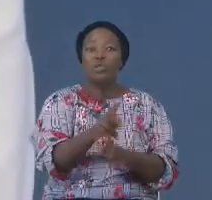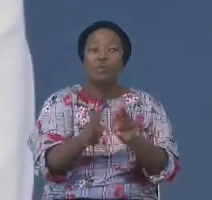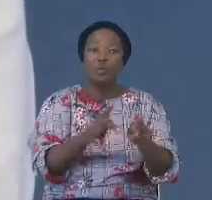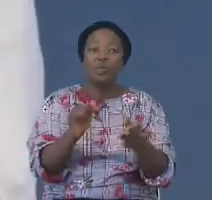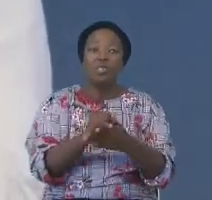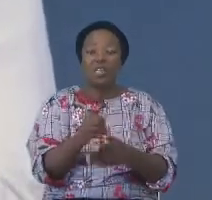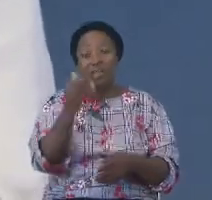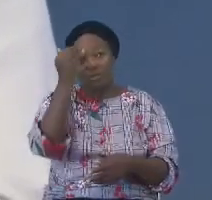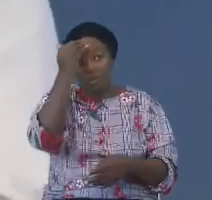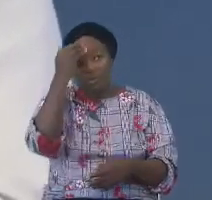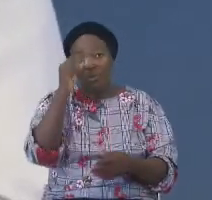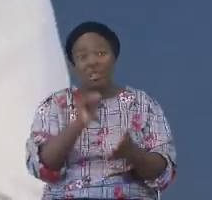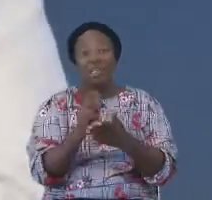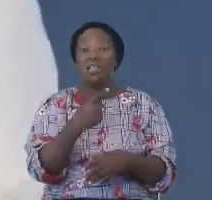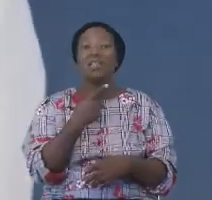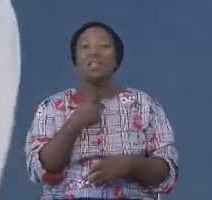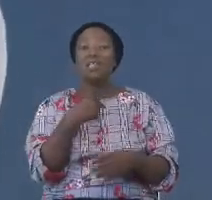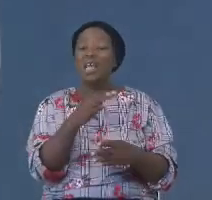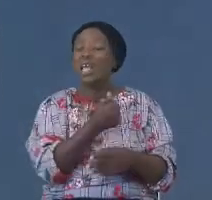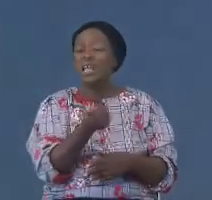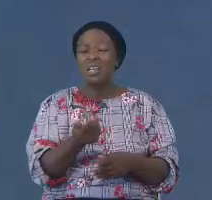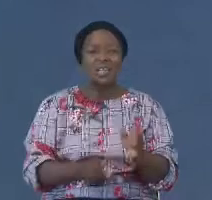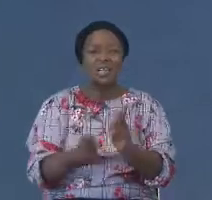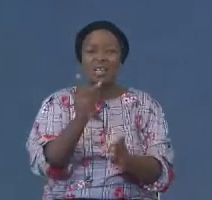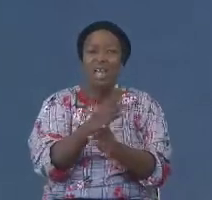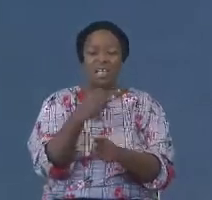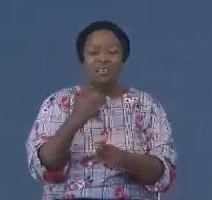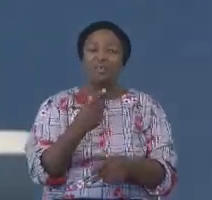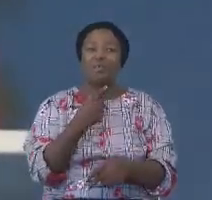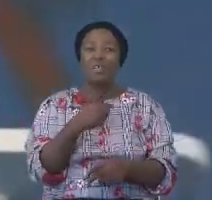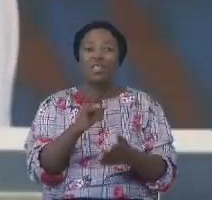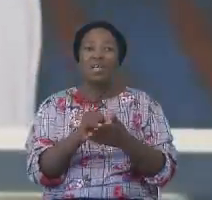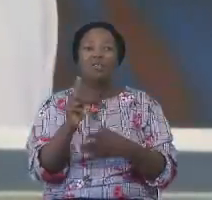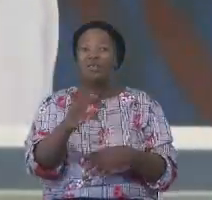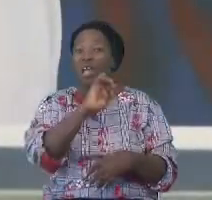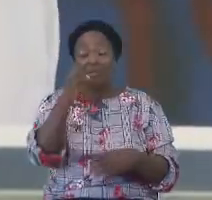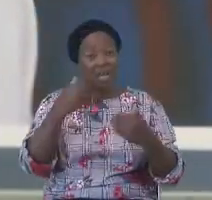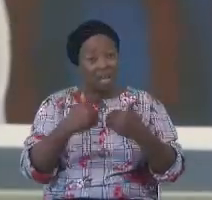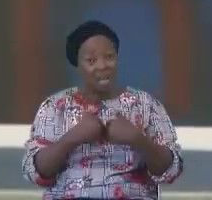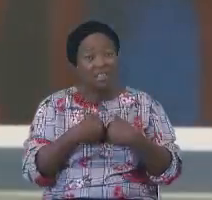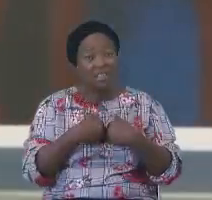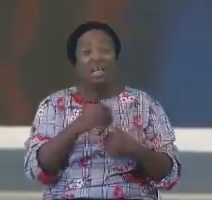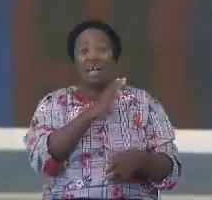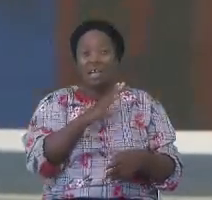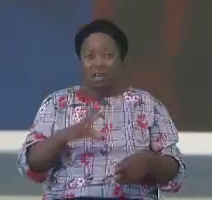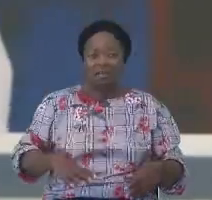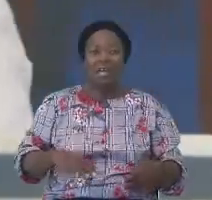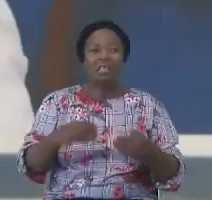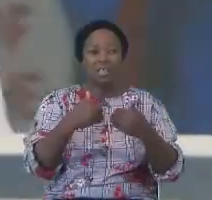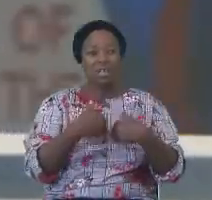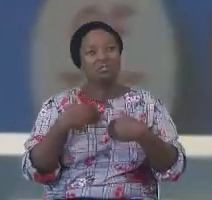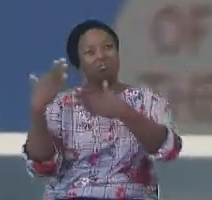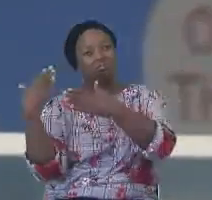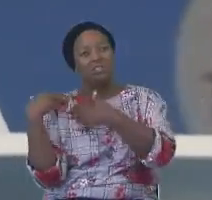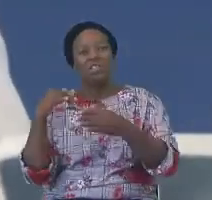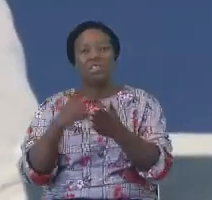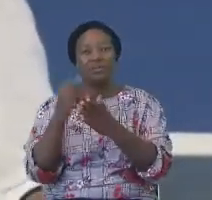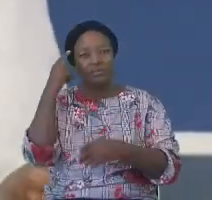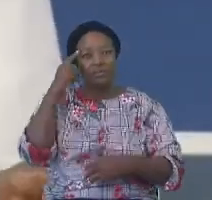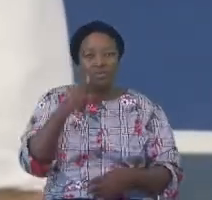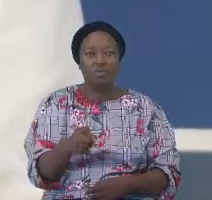people that recognize that the thirst every form of thirst you'll ever have